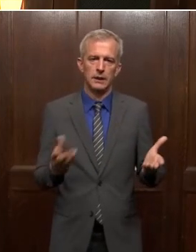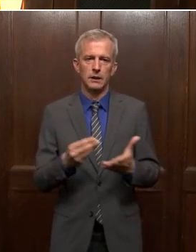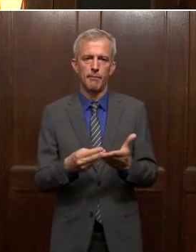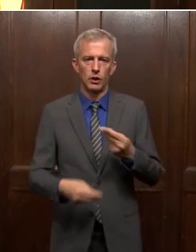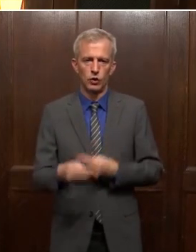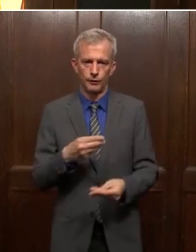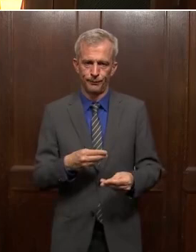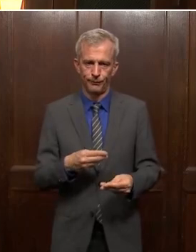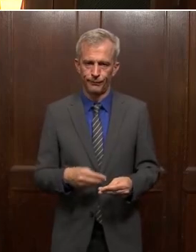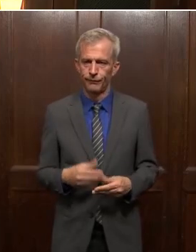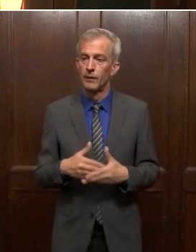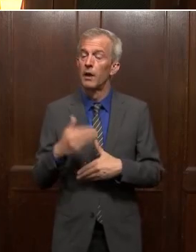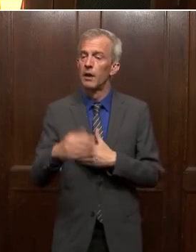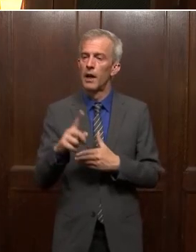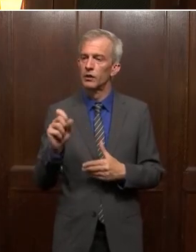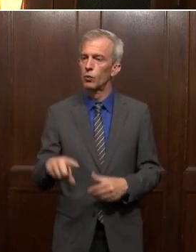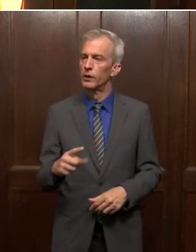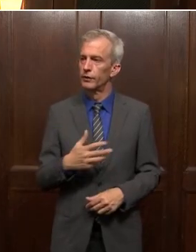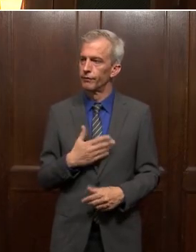Thanks.